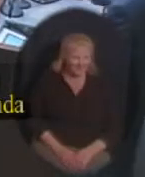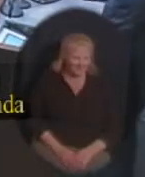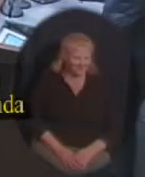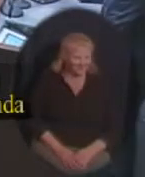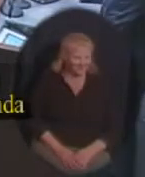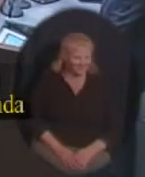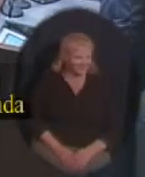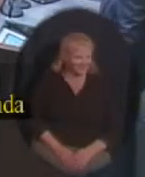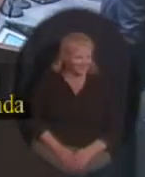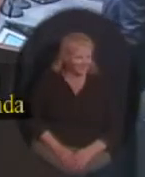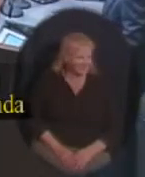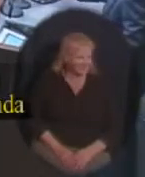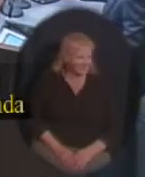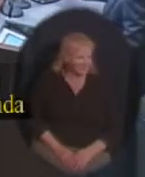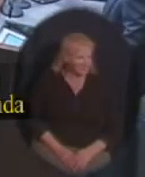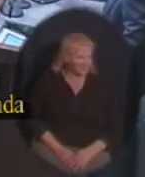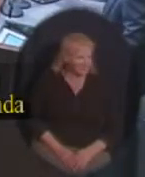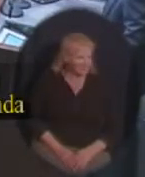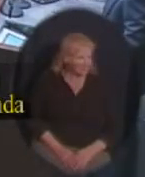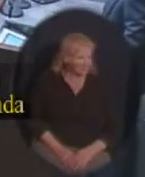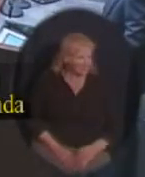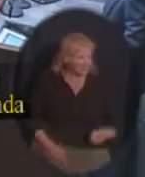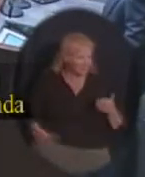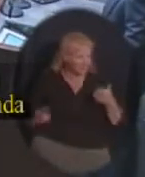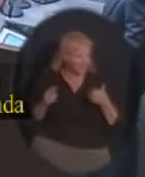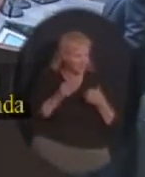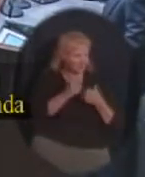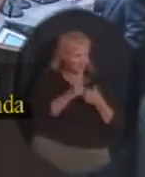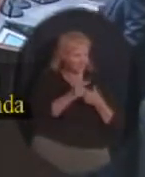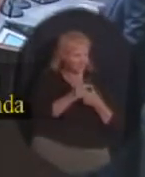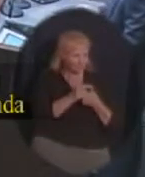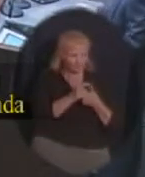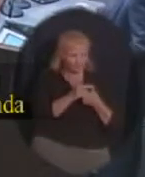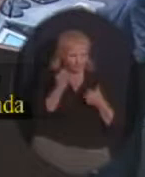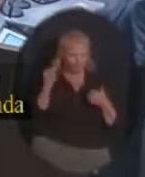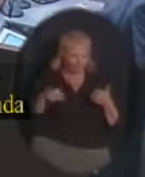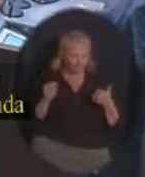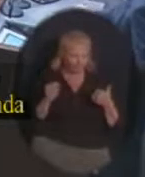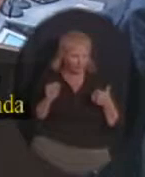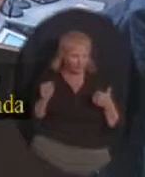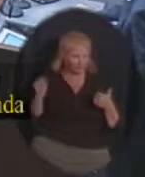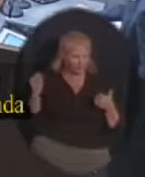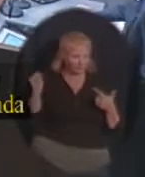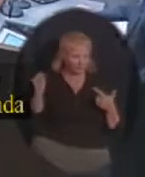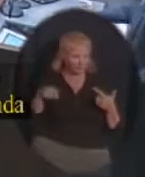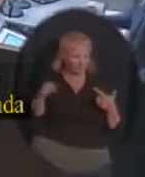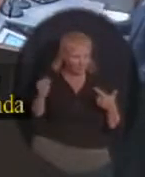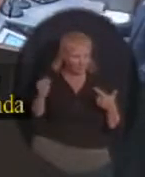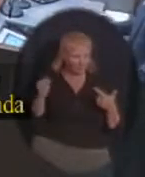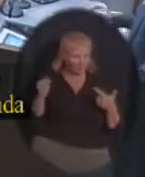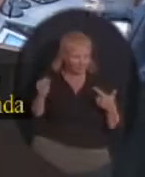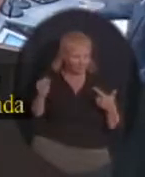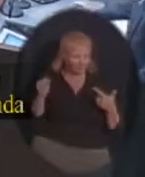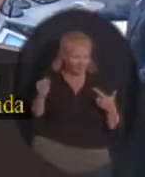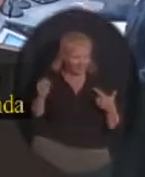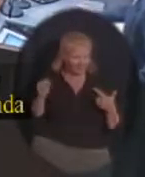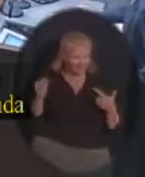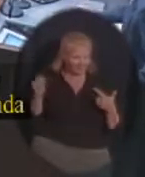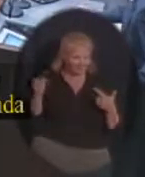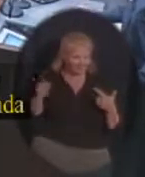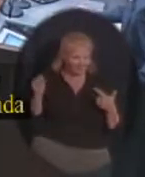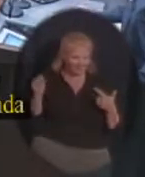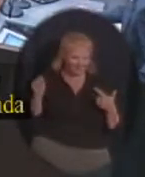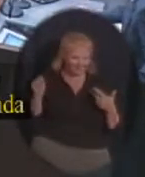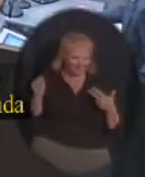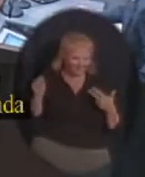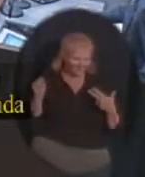discussion? Ms. Carpenter? Mr. Gilmore? Yes. Mr. Parker? Yes. Mr. Poland?